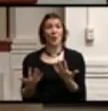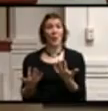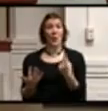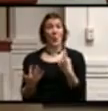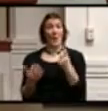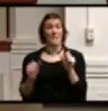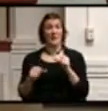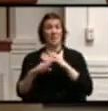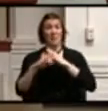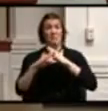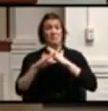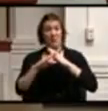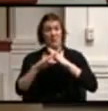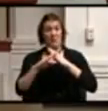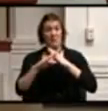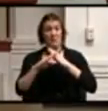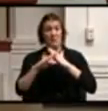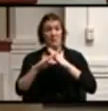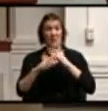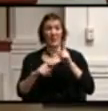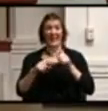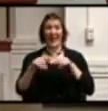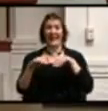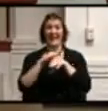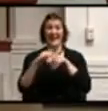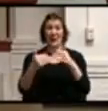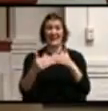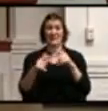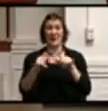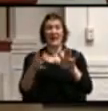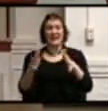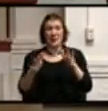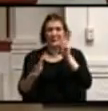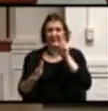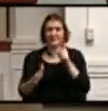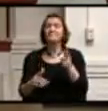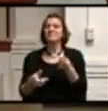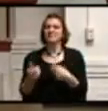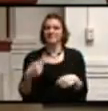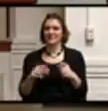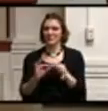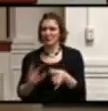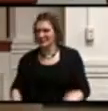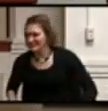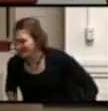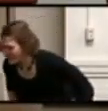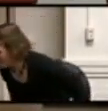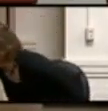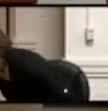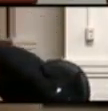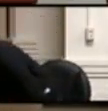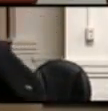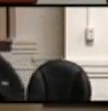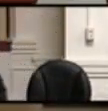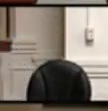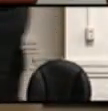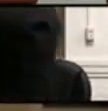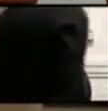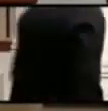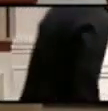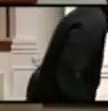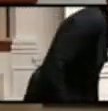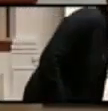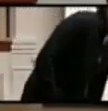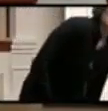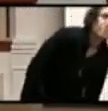interfere with cars exiting is right there. That's the plan, and then we end up with a crosswalk so that somebody